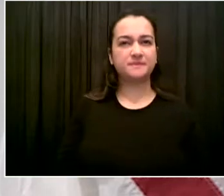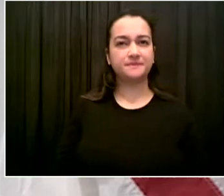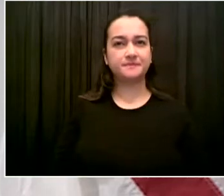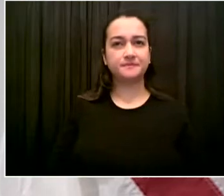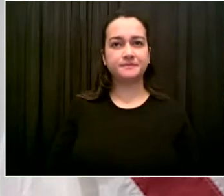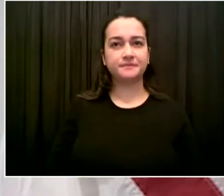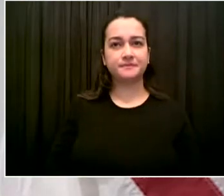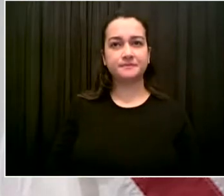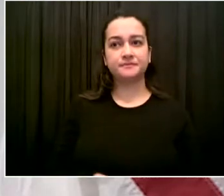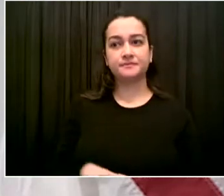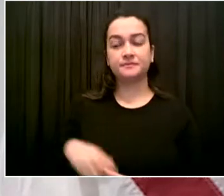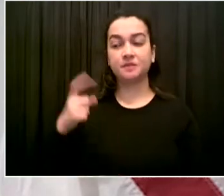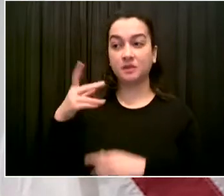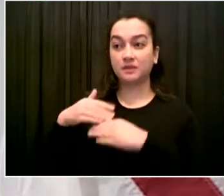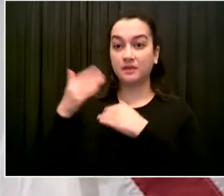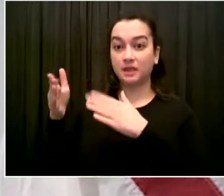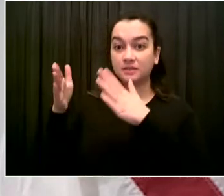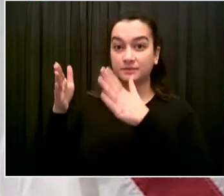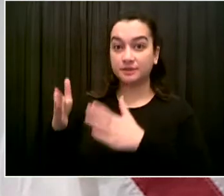Okay, good to know.